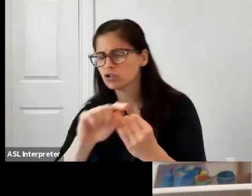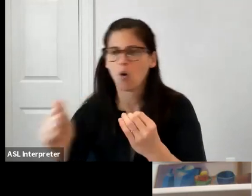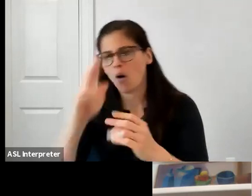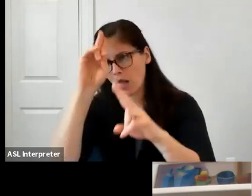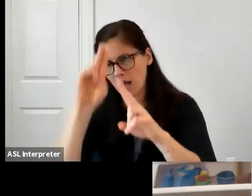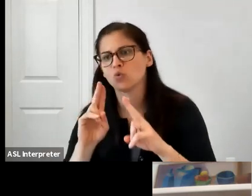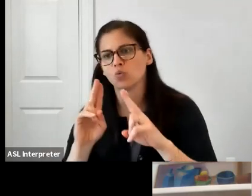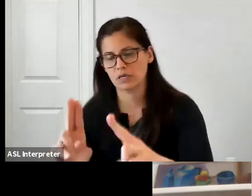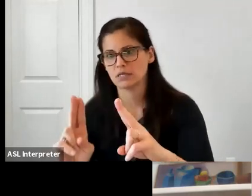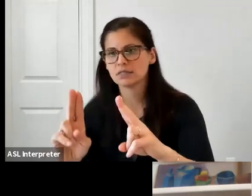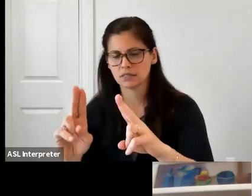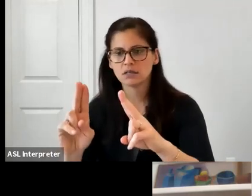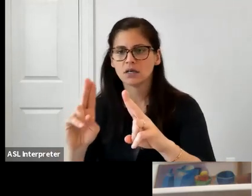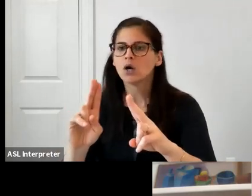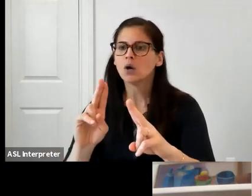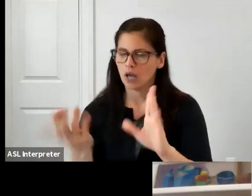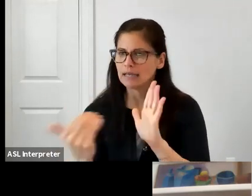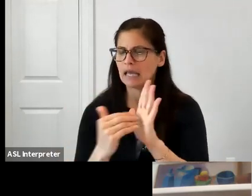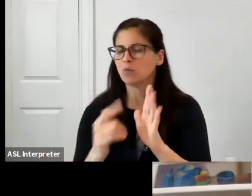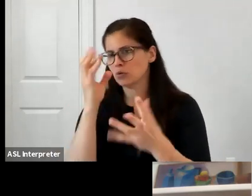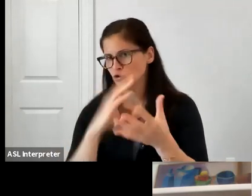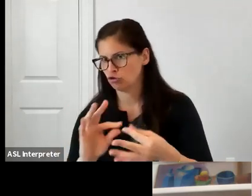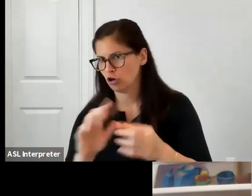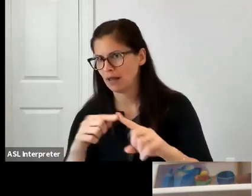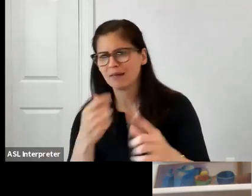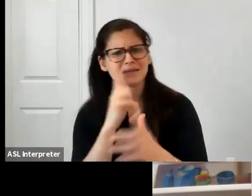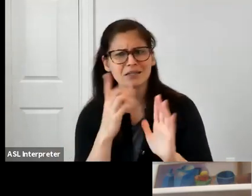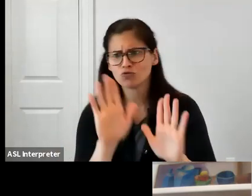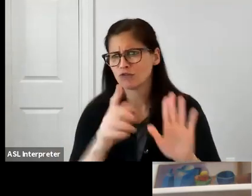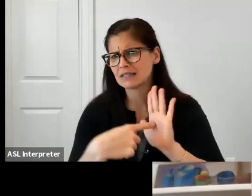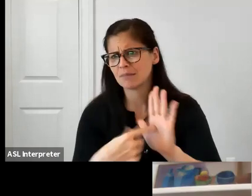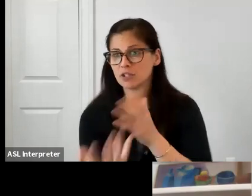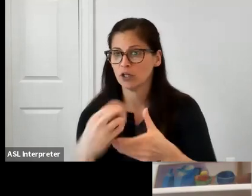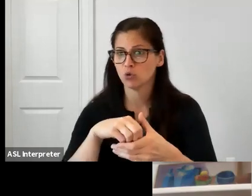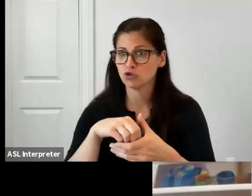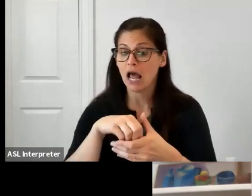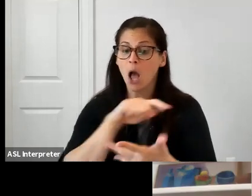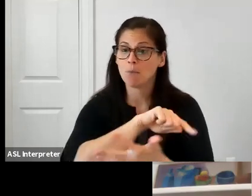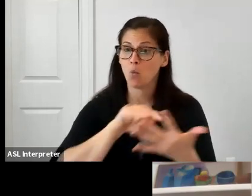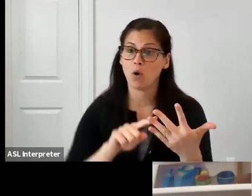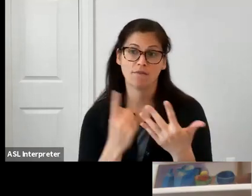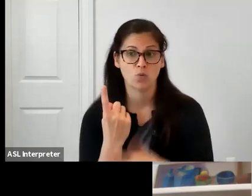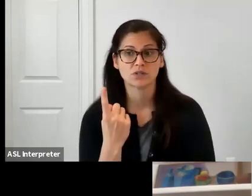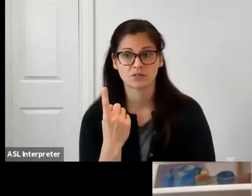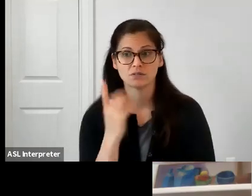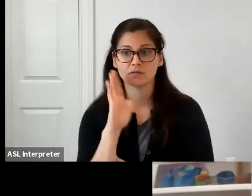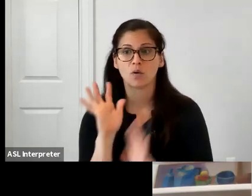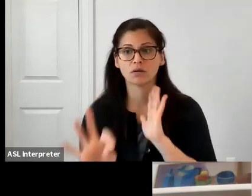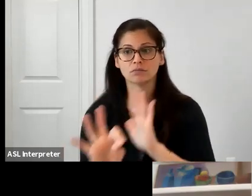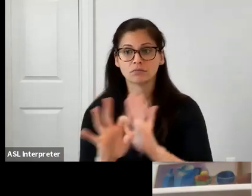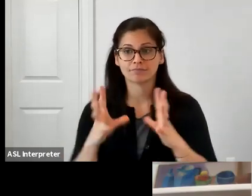honorees, incredible, incredible examples of inclusion. But one of them tomorrow will receive a